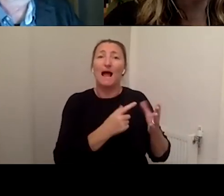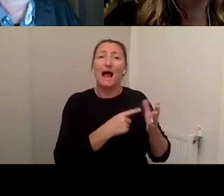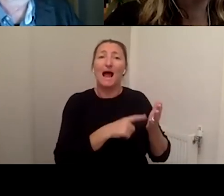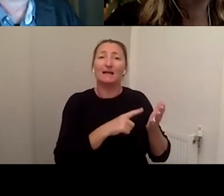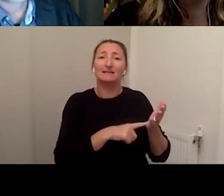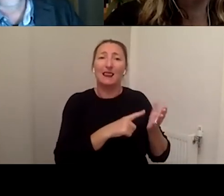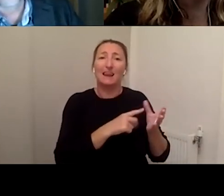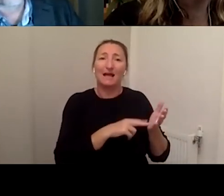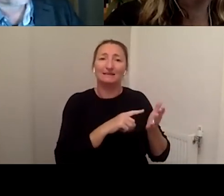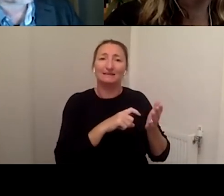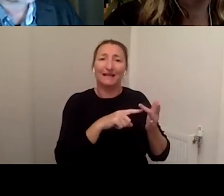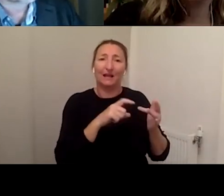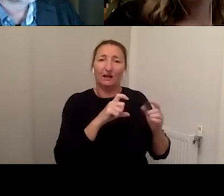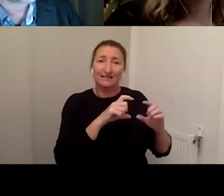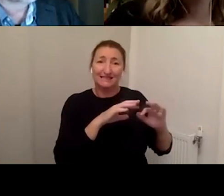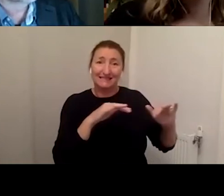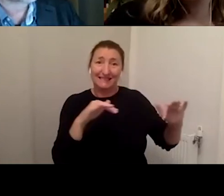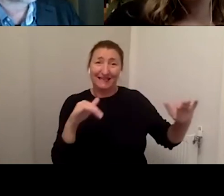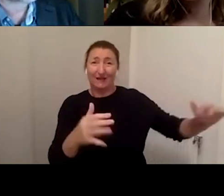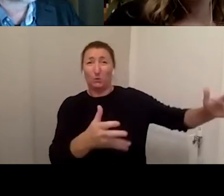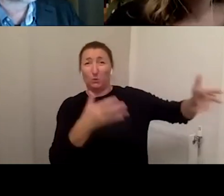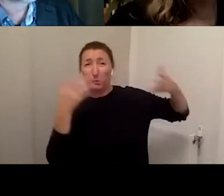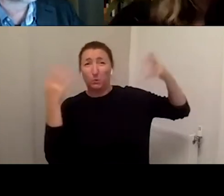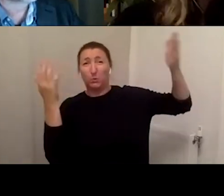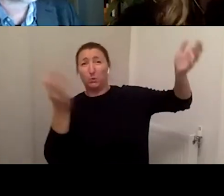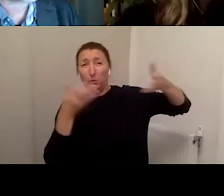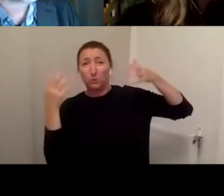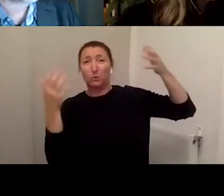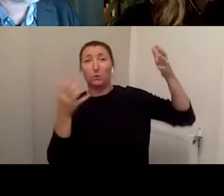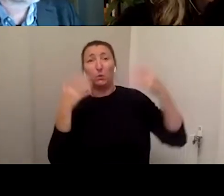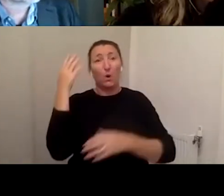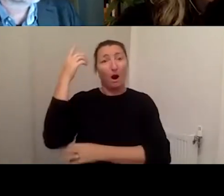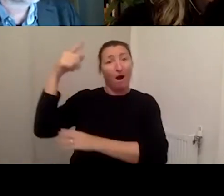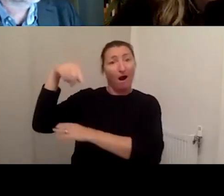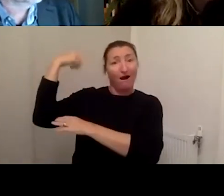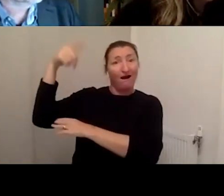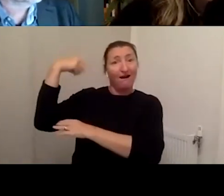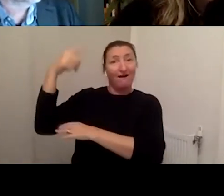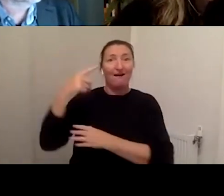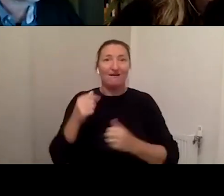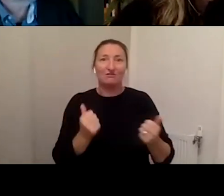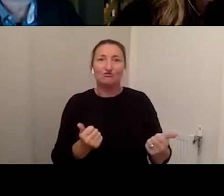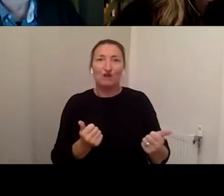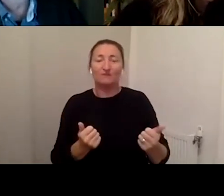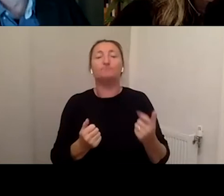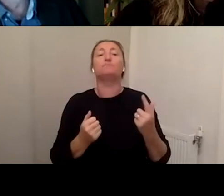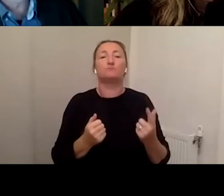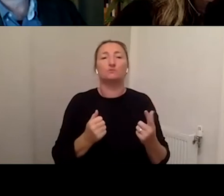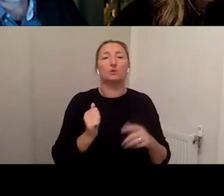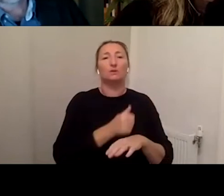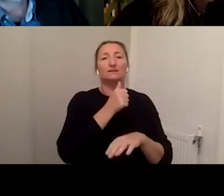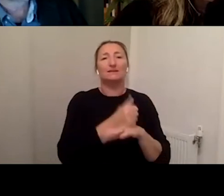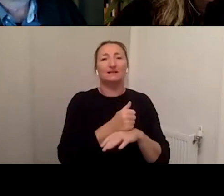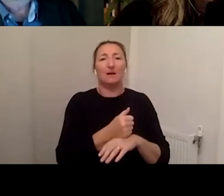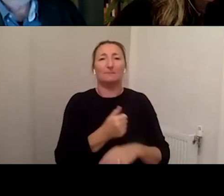and potentially from renewables, we're in a great position to, I suppose, to lead. We set up with 7 individuals. We